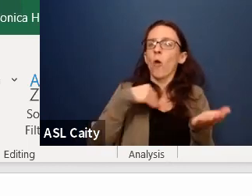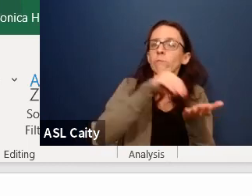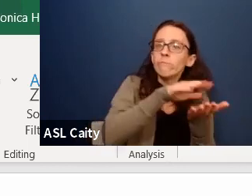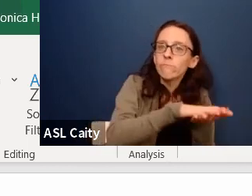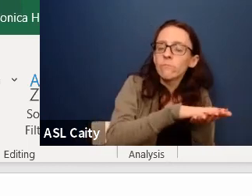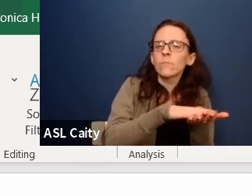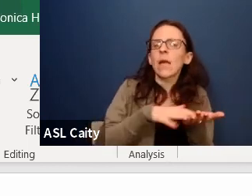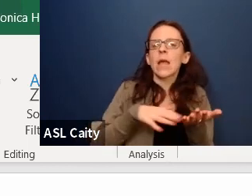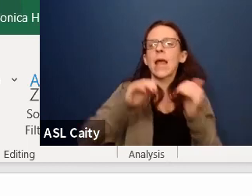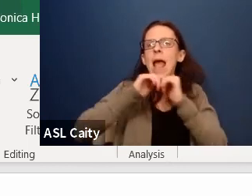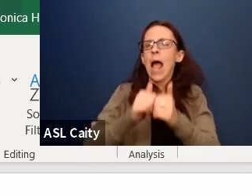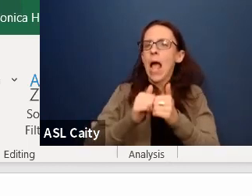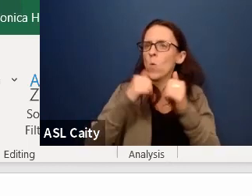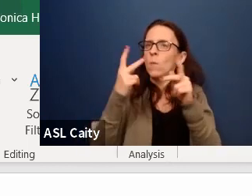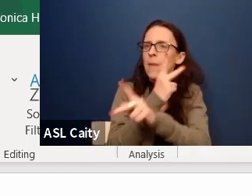out.